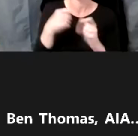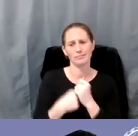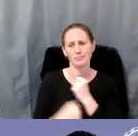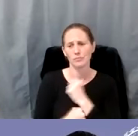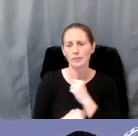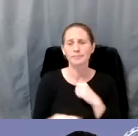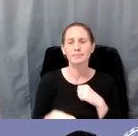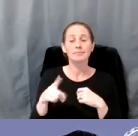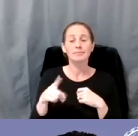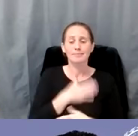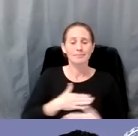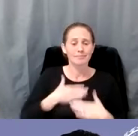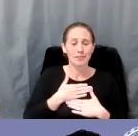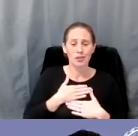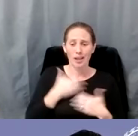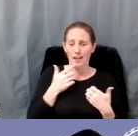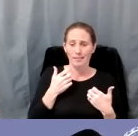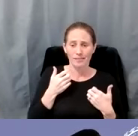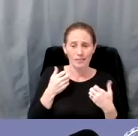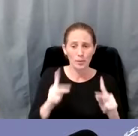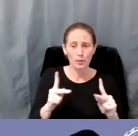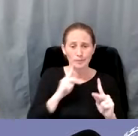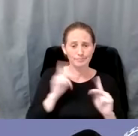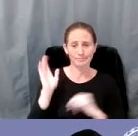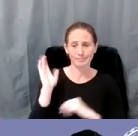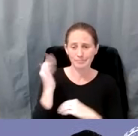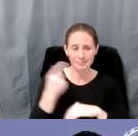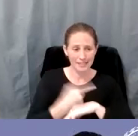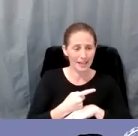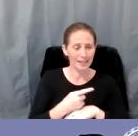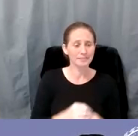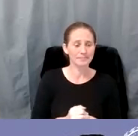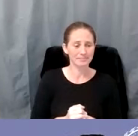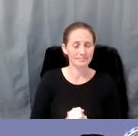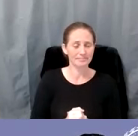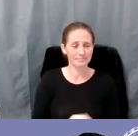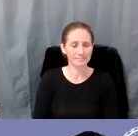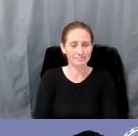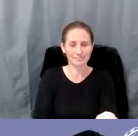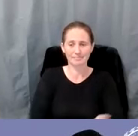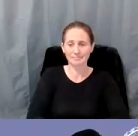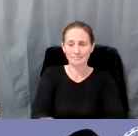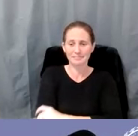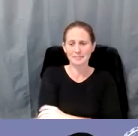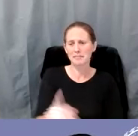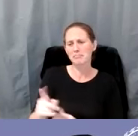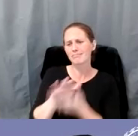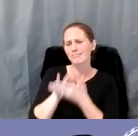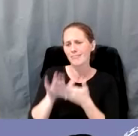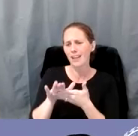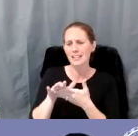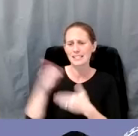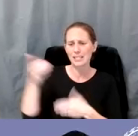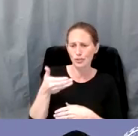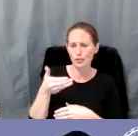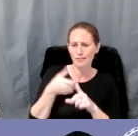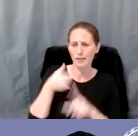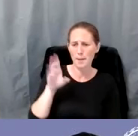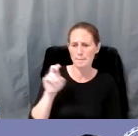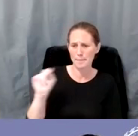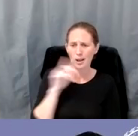It's really a pleasure to have a chance to speak to you today. A very kind introduction from Ben. just want to also